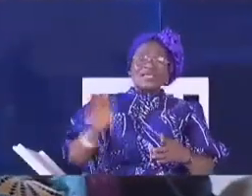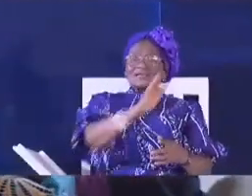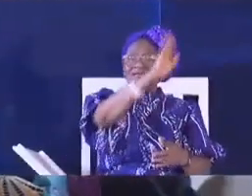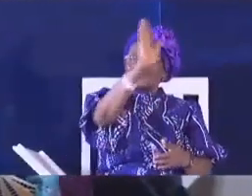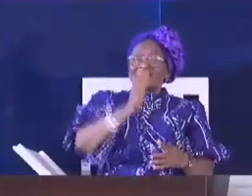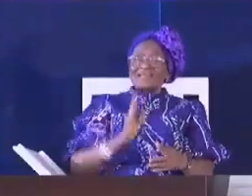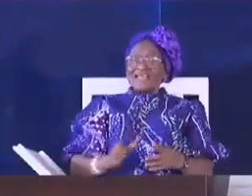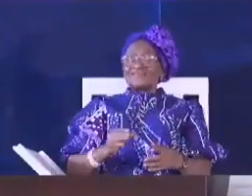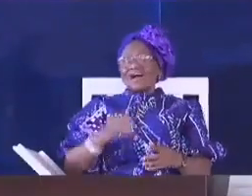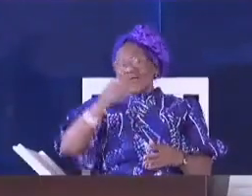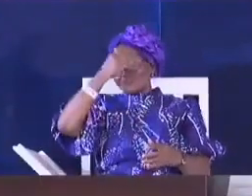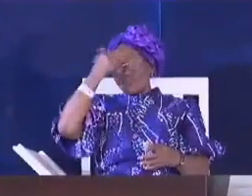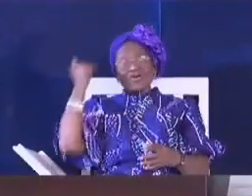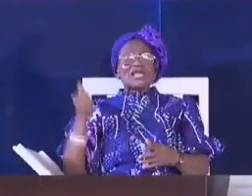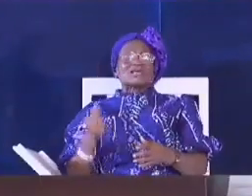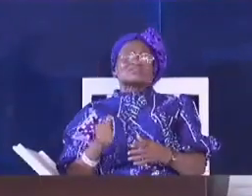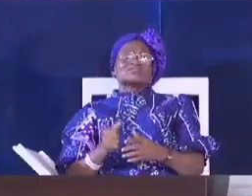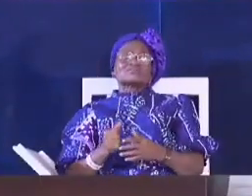But that's not all you are going to do.